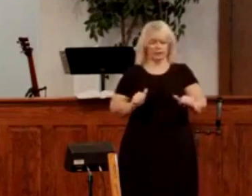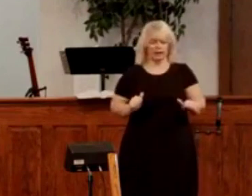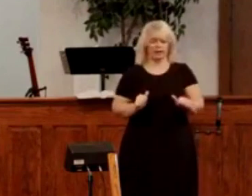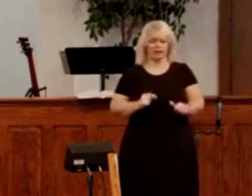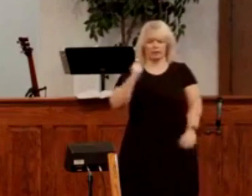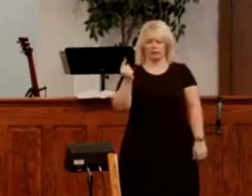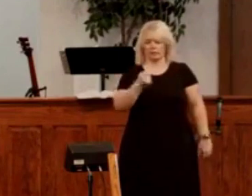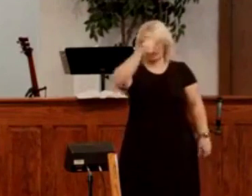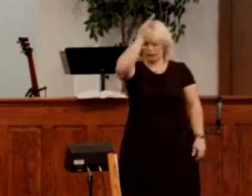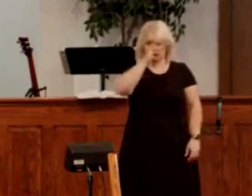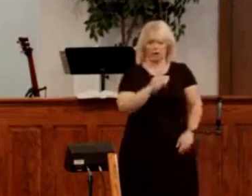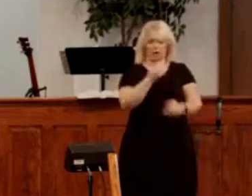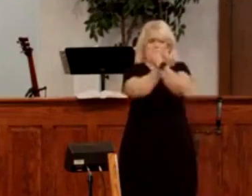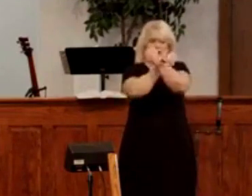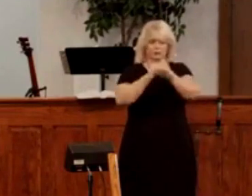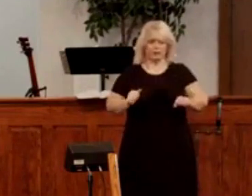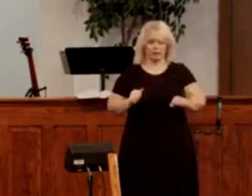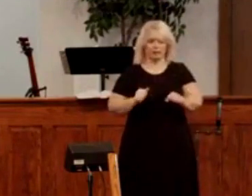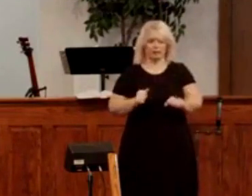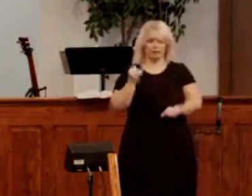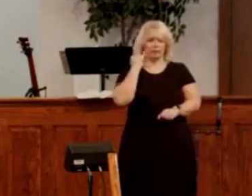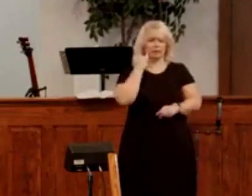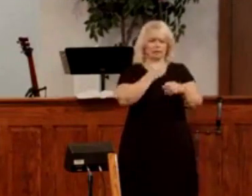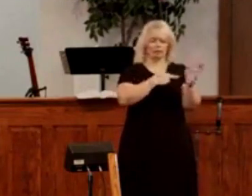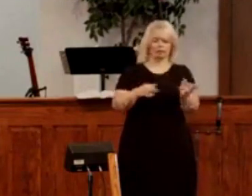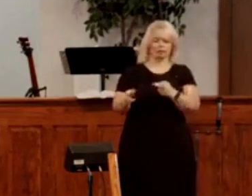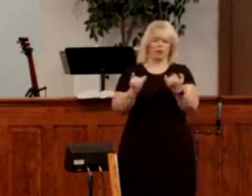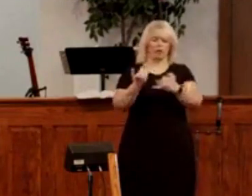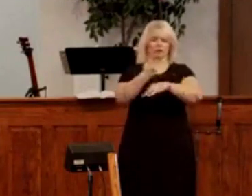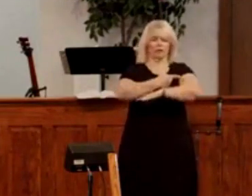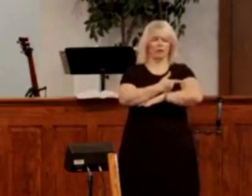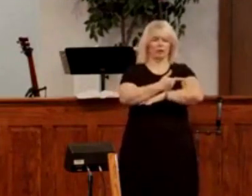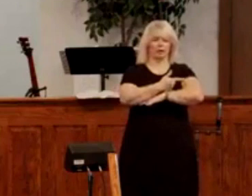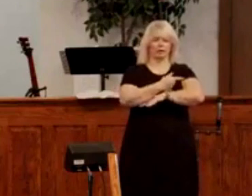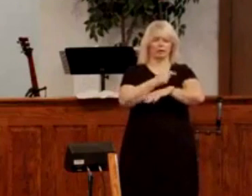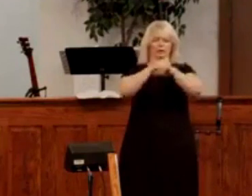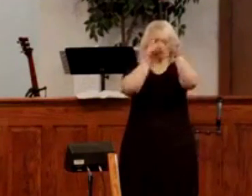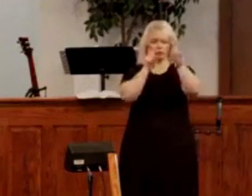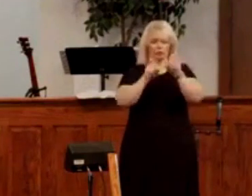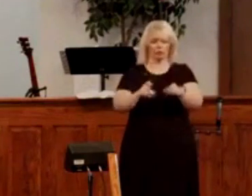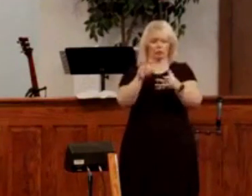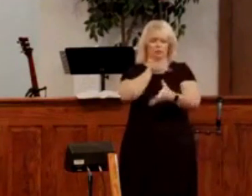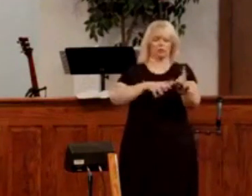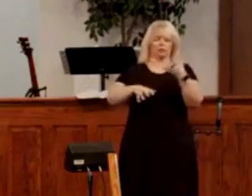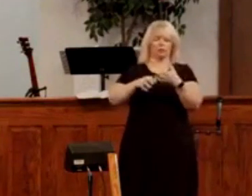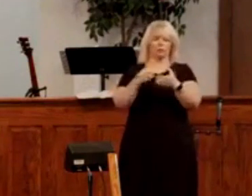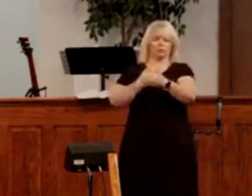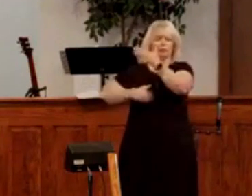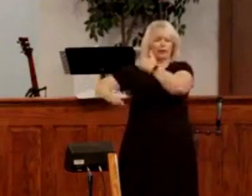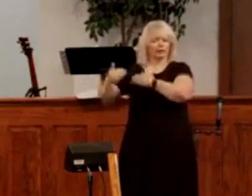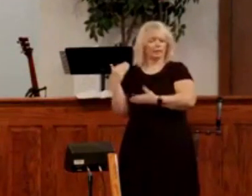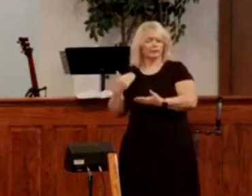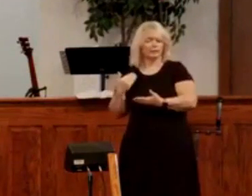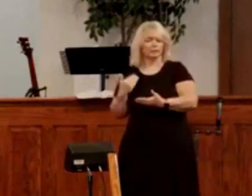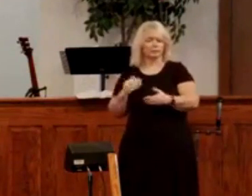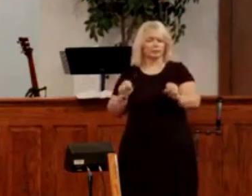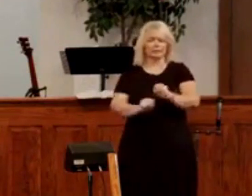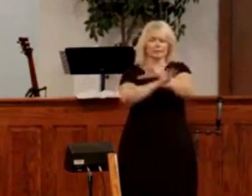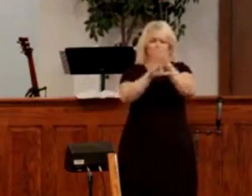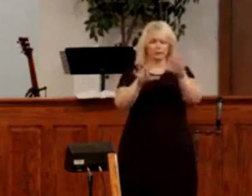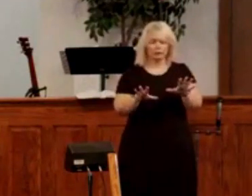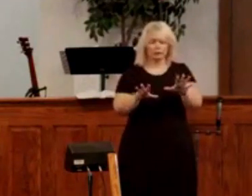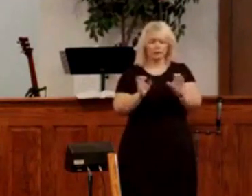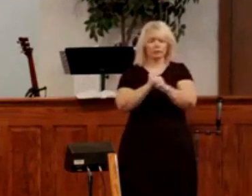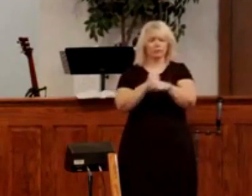only God can save. And if you're ready today, if you've had questions or confusion in the past, let's clear it up. Let's make